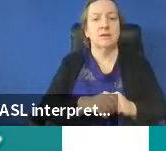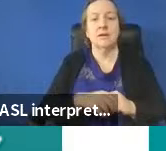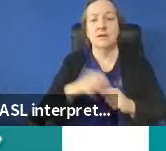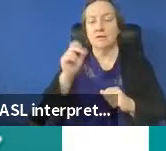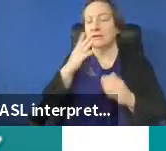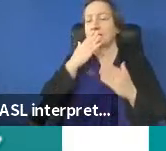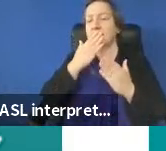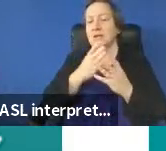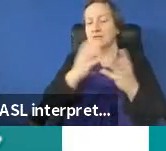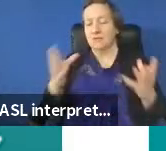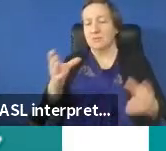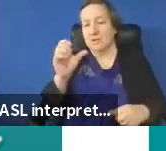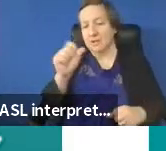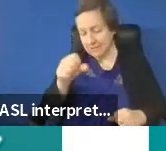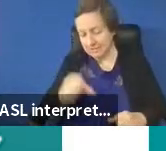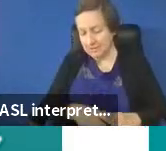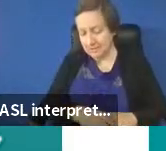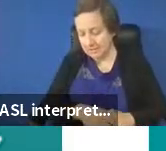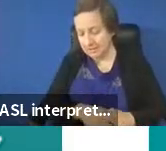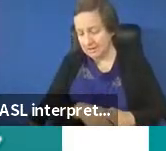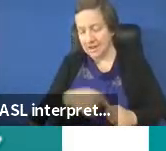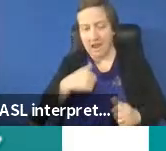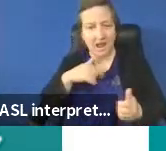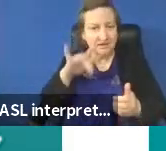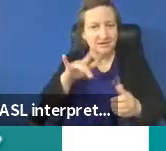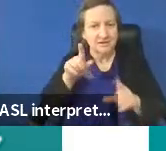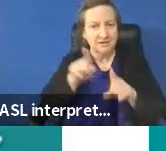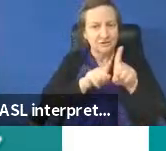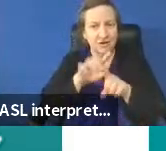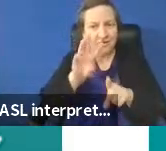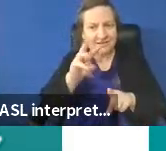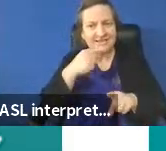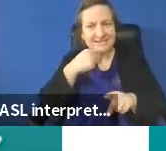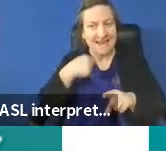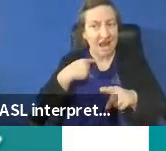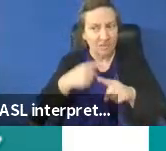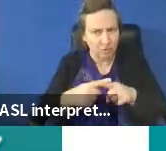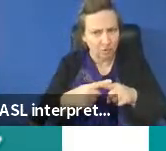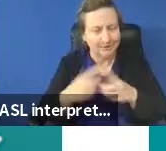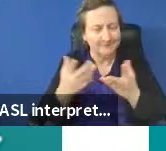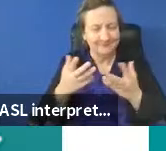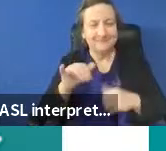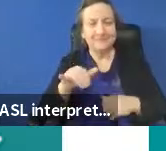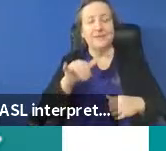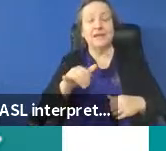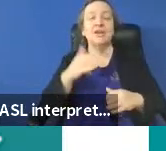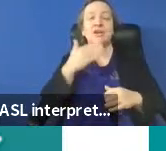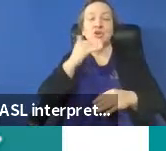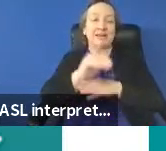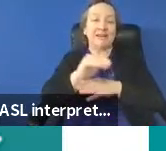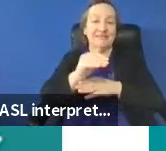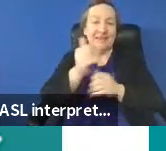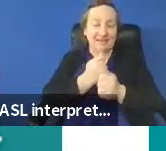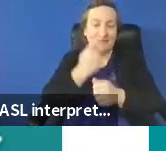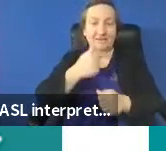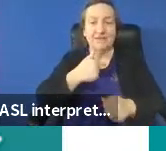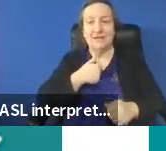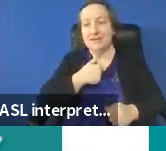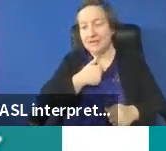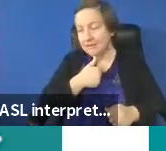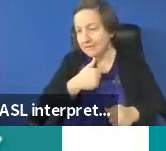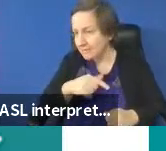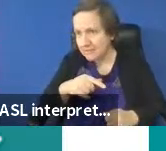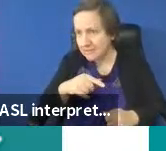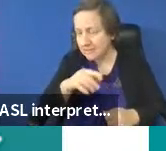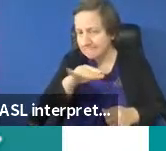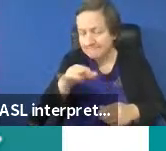Okay, thank you very much. Yeah, I hit *6 and it said I was muted, but anyway, good evening, everyone. My name is Paxton Rothwell.